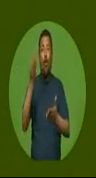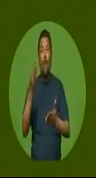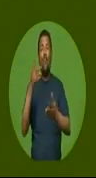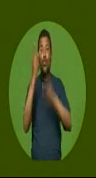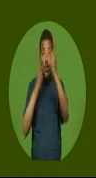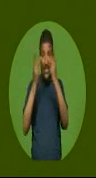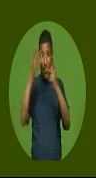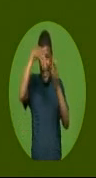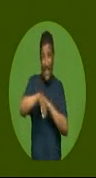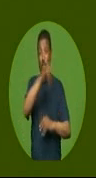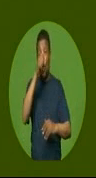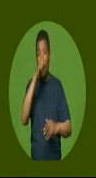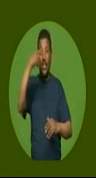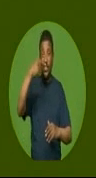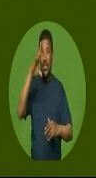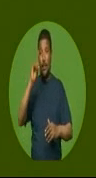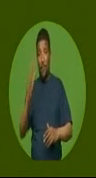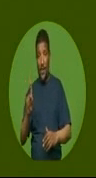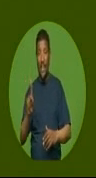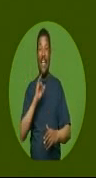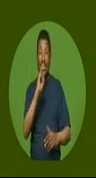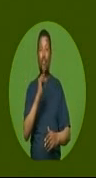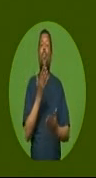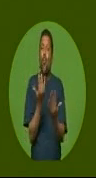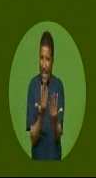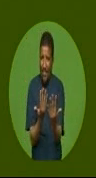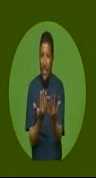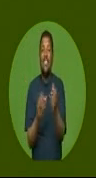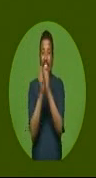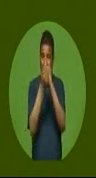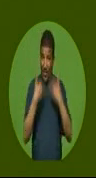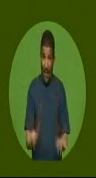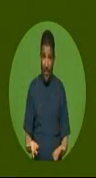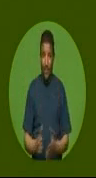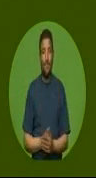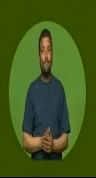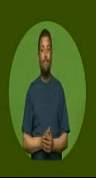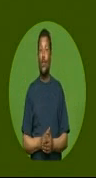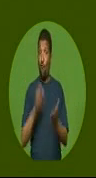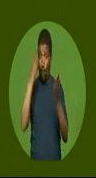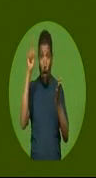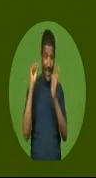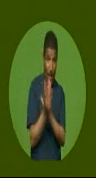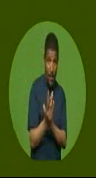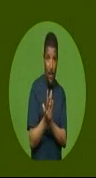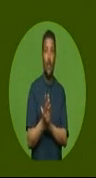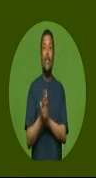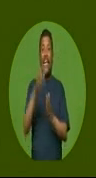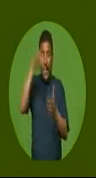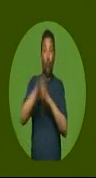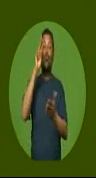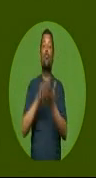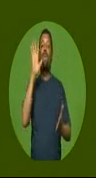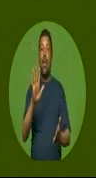of tourism in Ethiopia's GDP is not yet significant. For example,